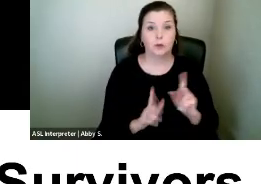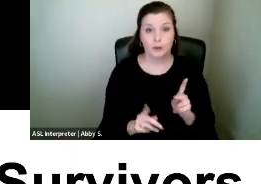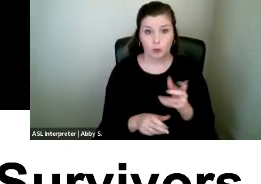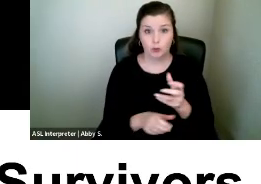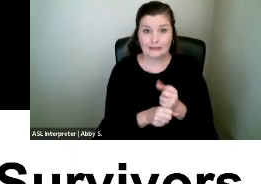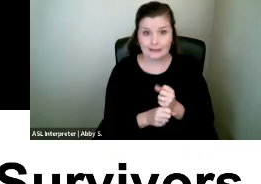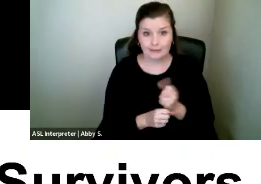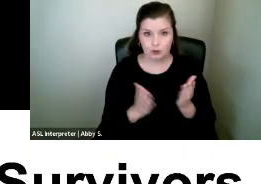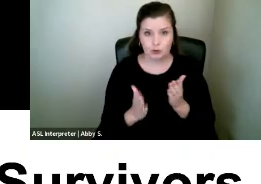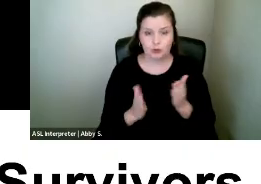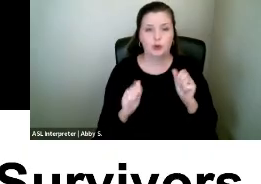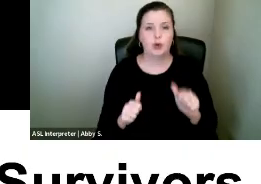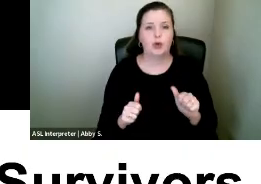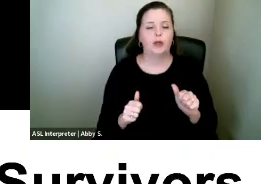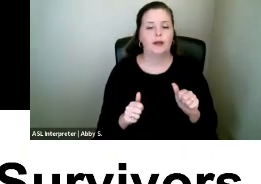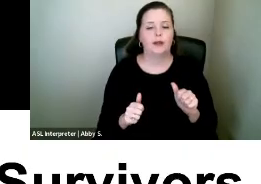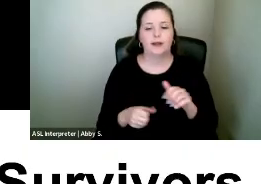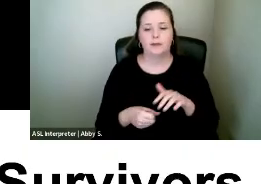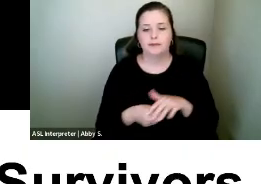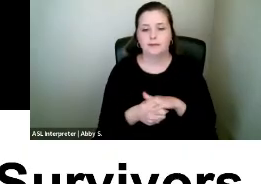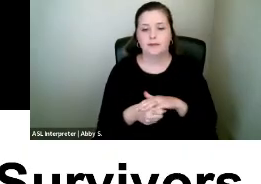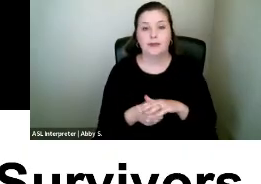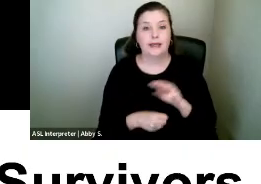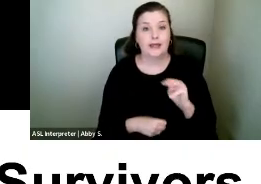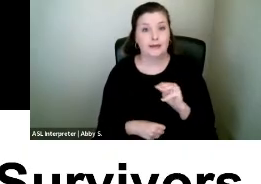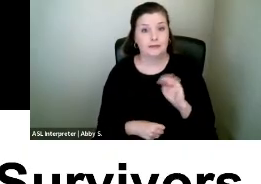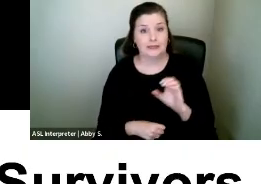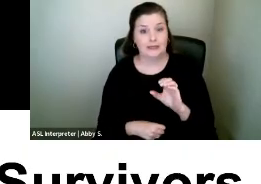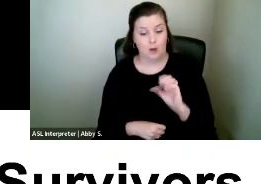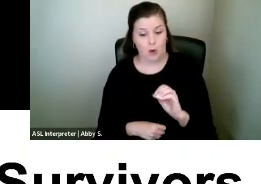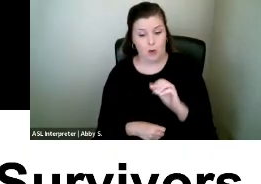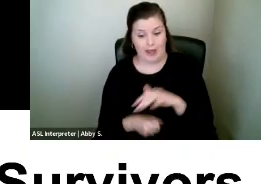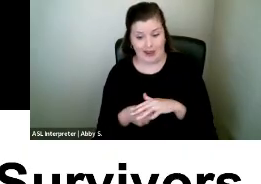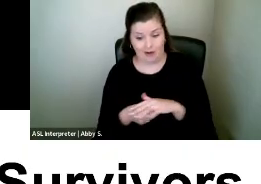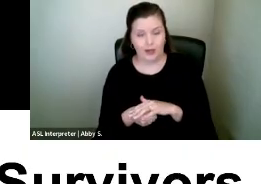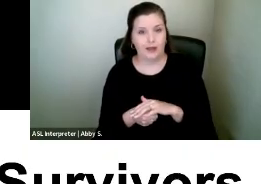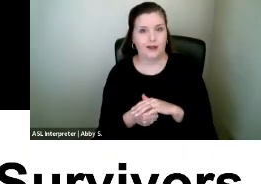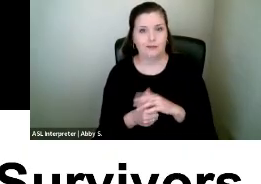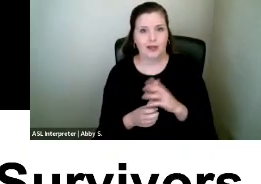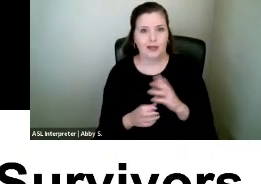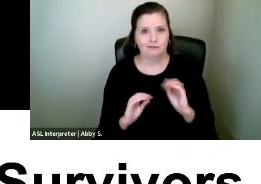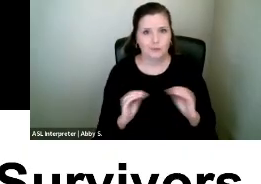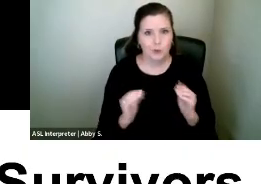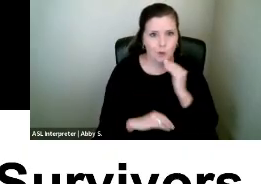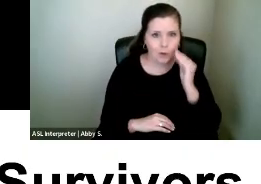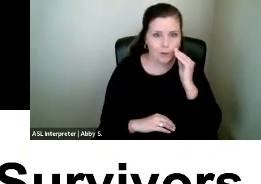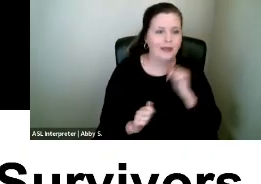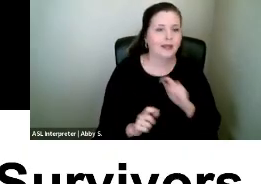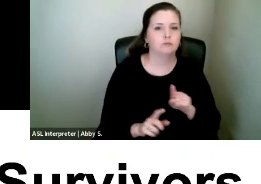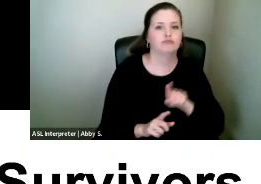can go outside of their MCO and receive those services so that there is a continuation.